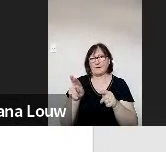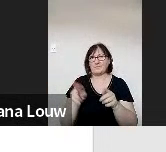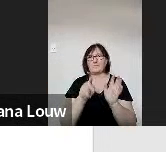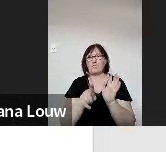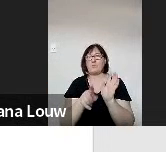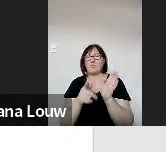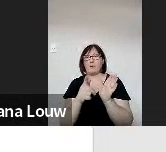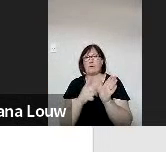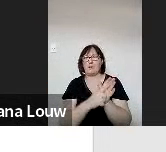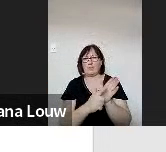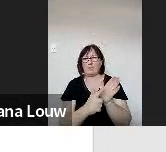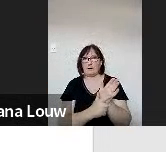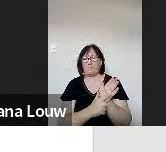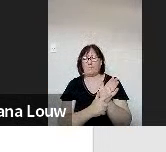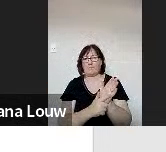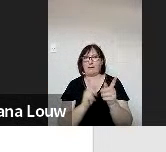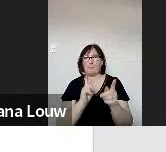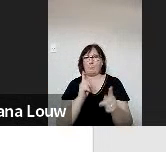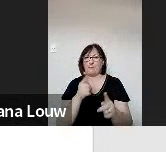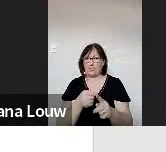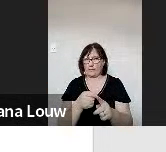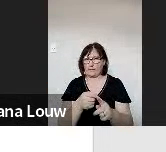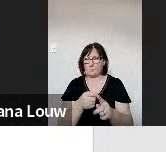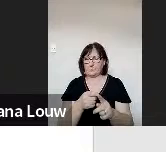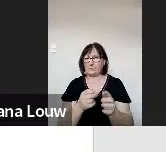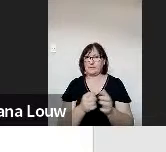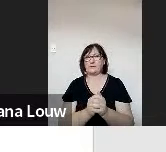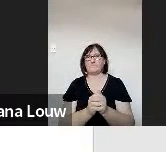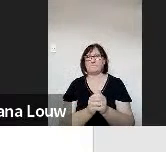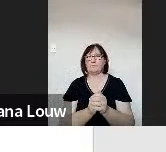the terms of heading and any relative or chapter